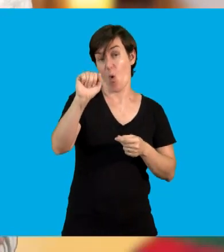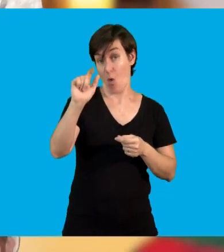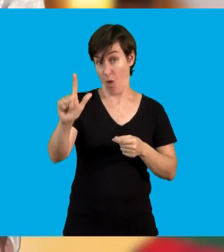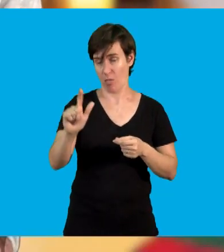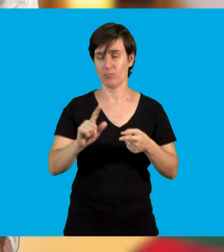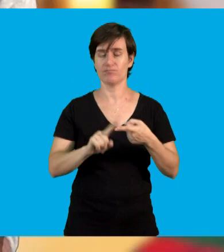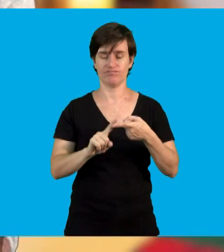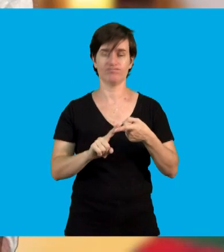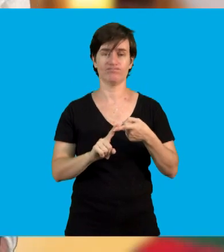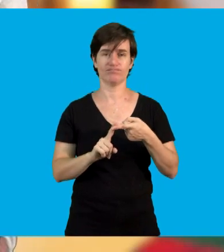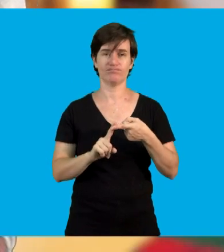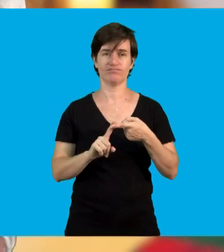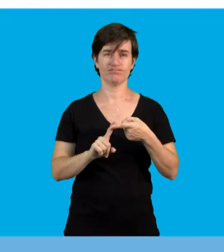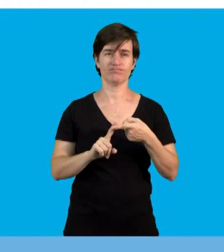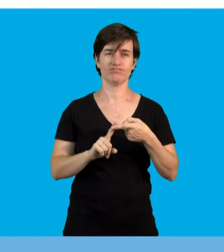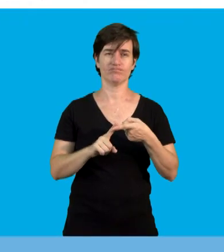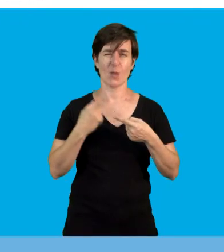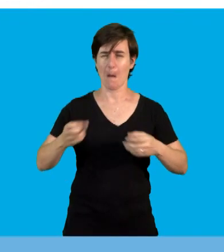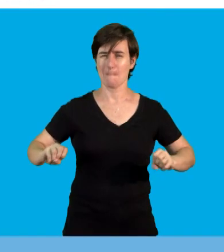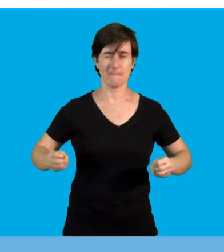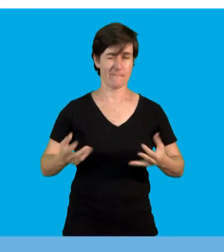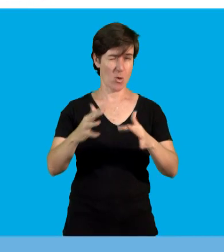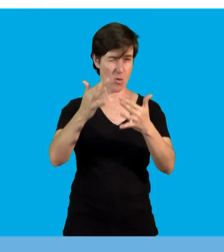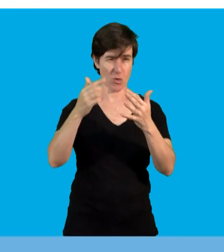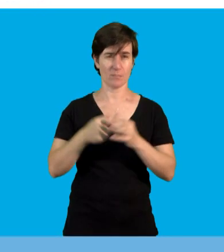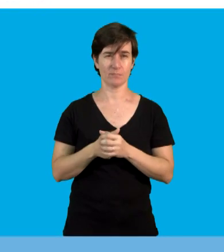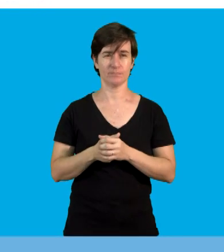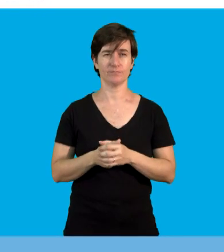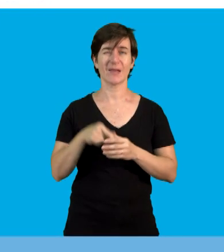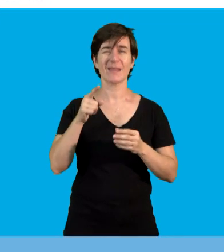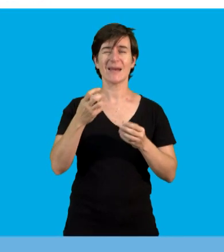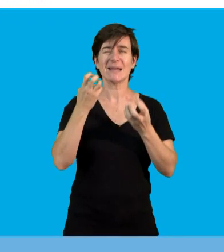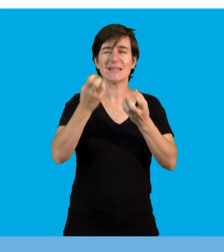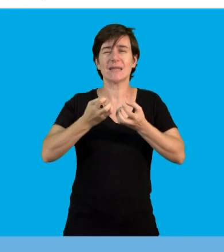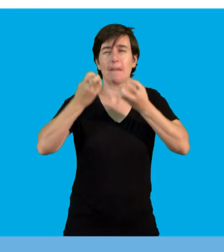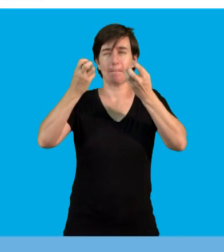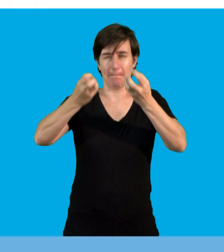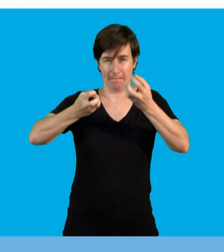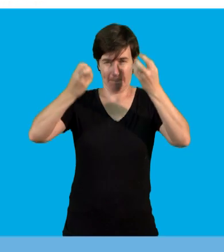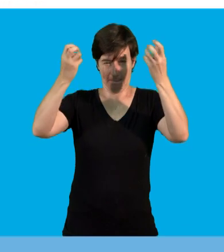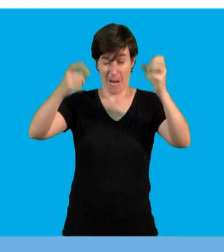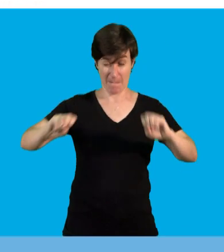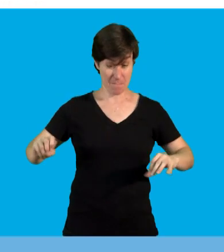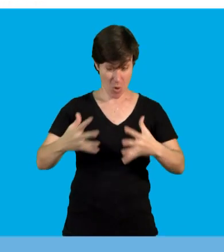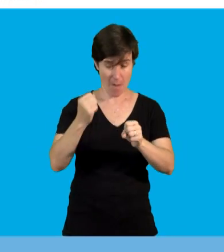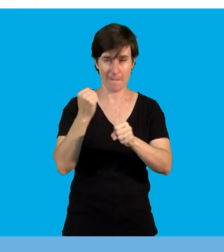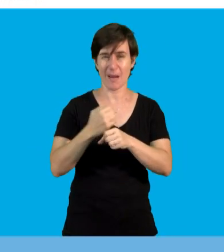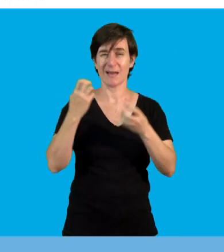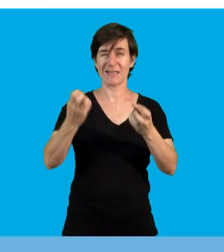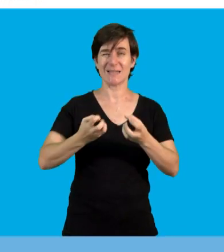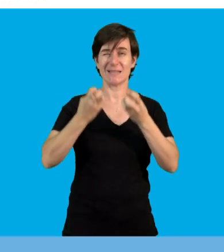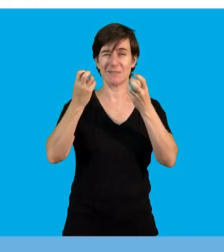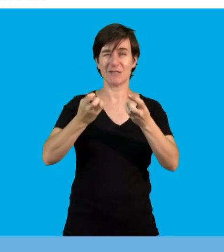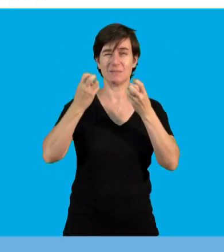case, this example is based on coal. We are going to be burning this coal, and then by so doing, steam is going to be produced in